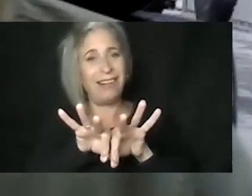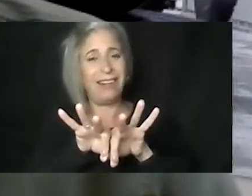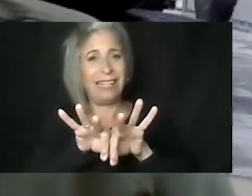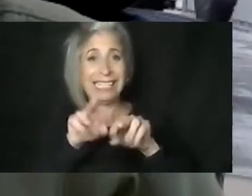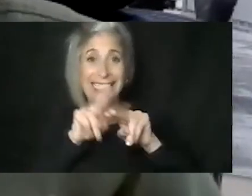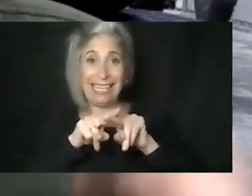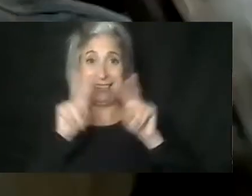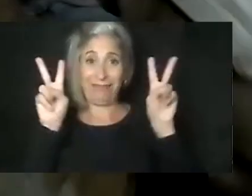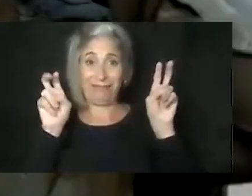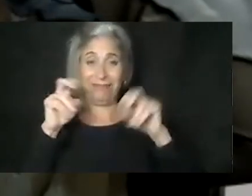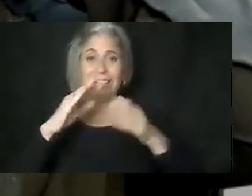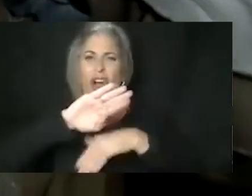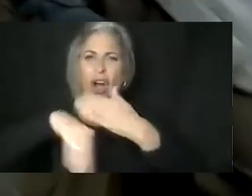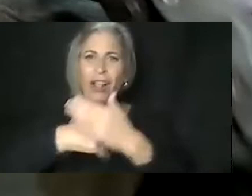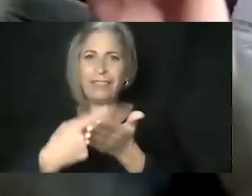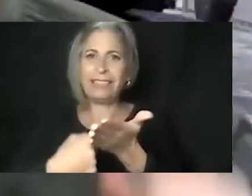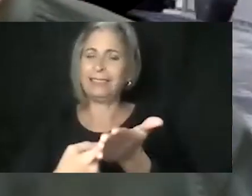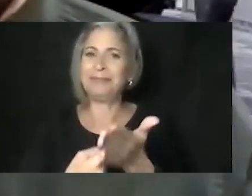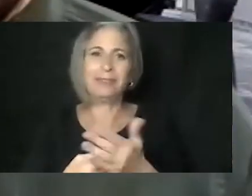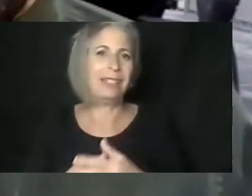seat in all of these discussions.